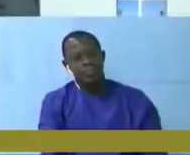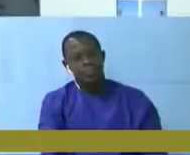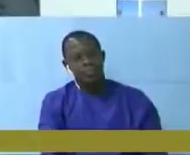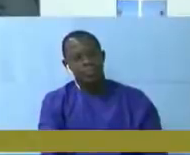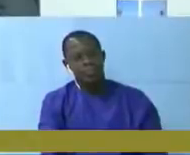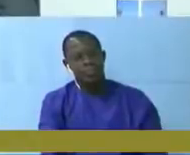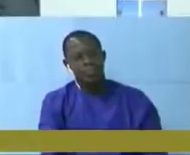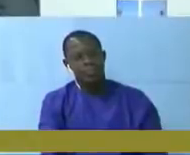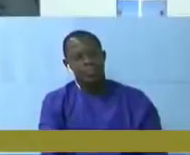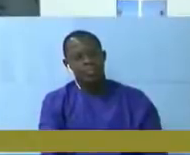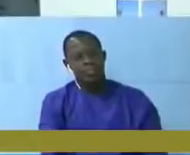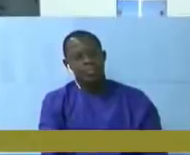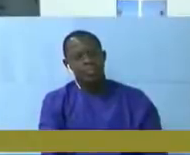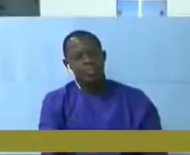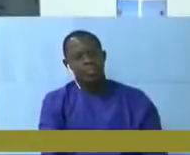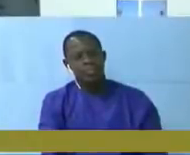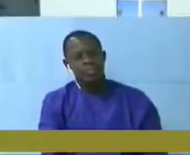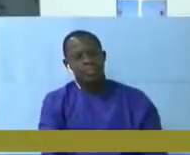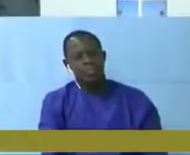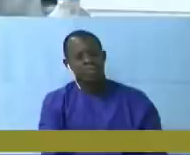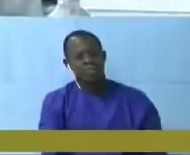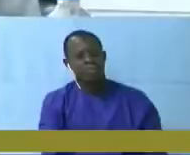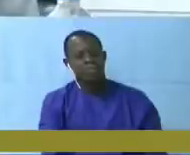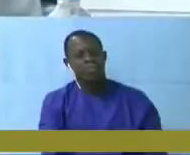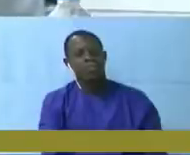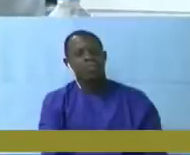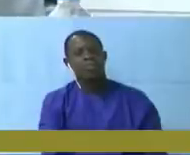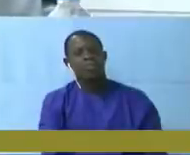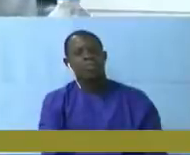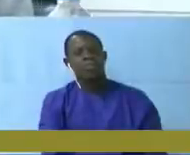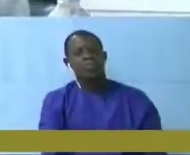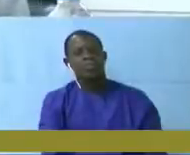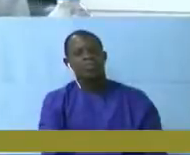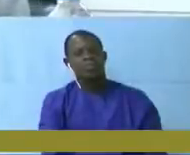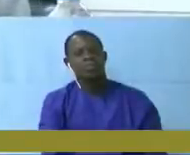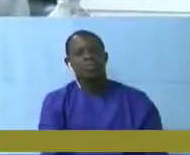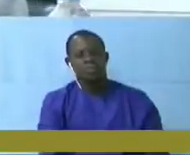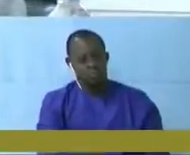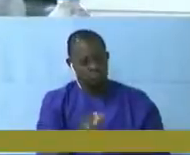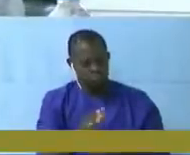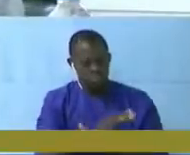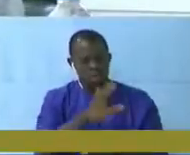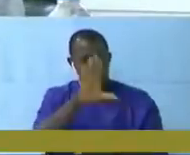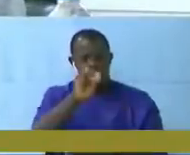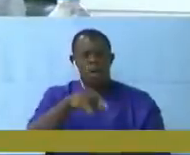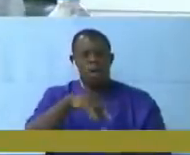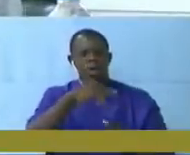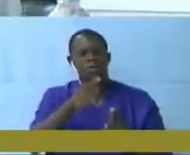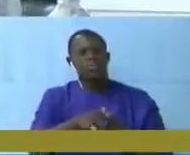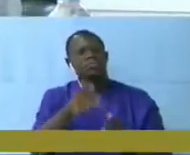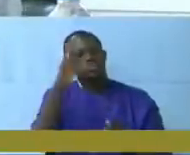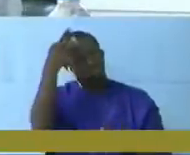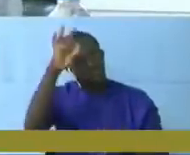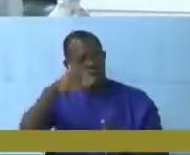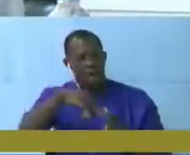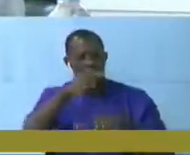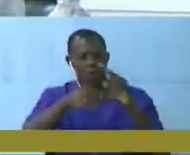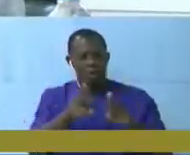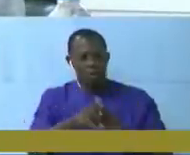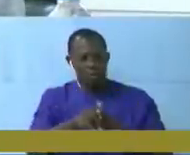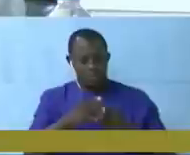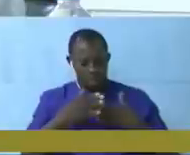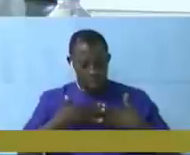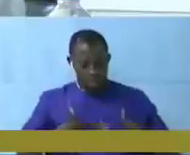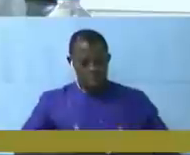human rights. Human rights, yes. Yeah, I also did a course in human rights litigation at the